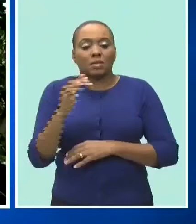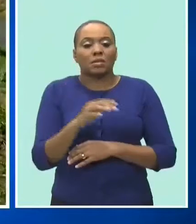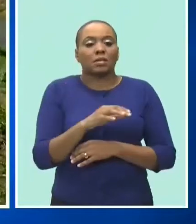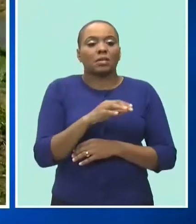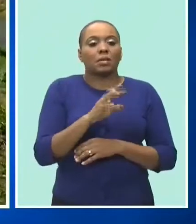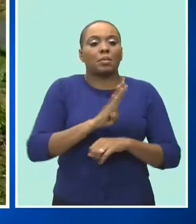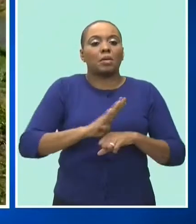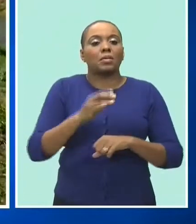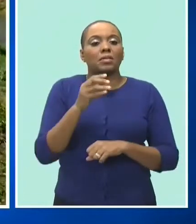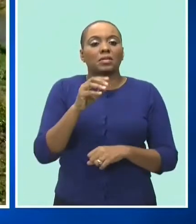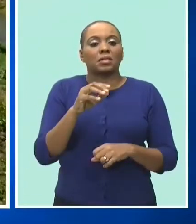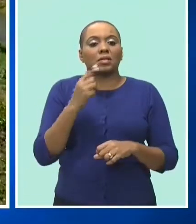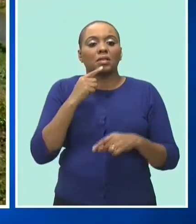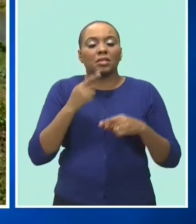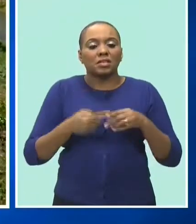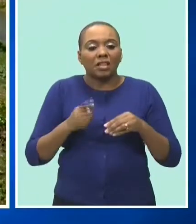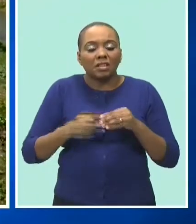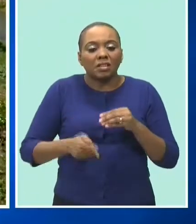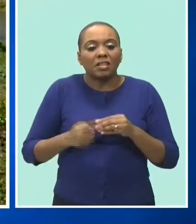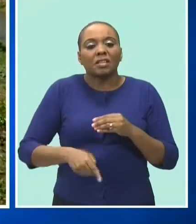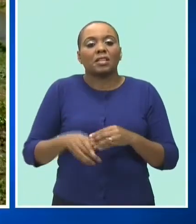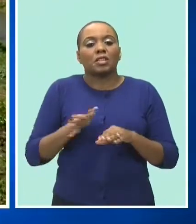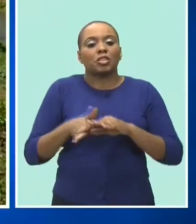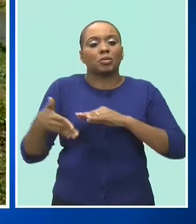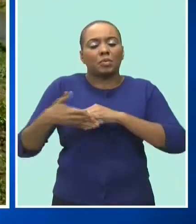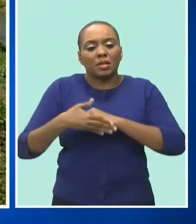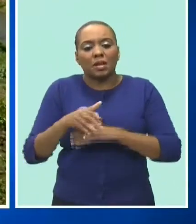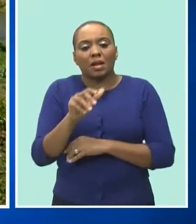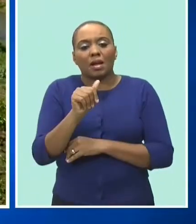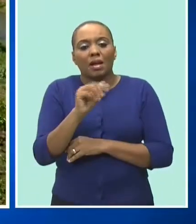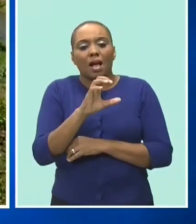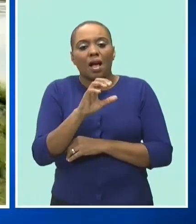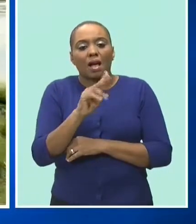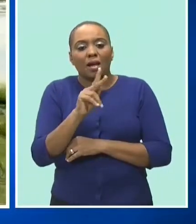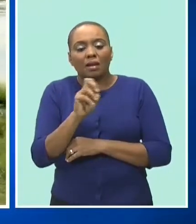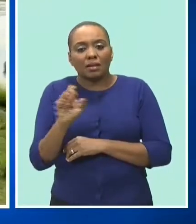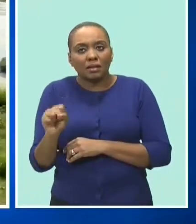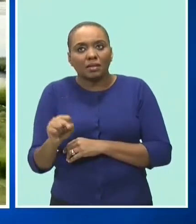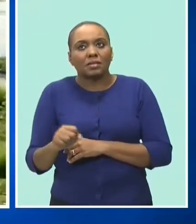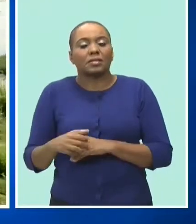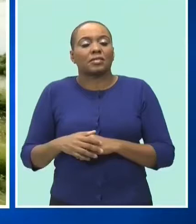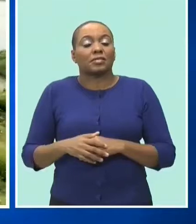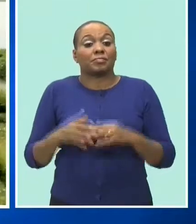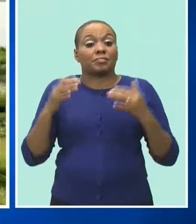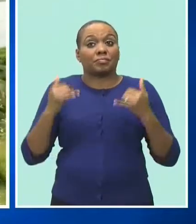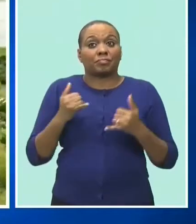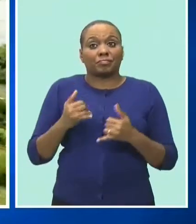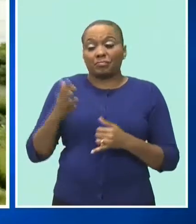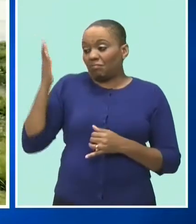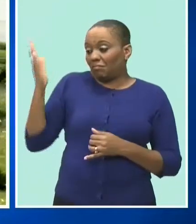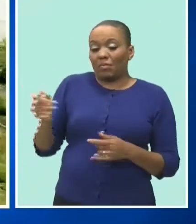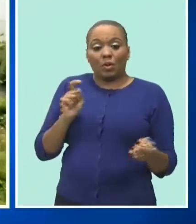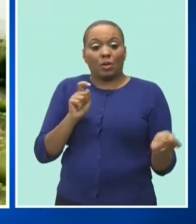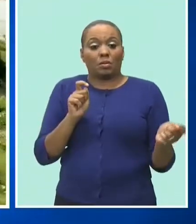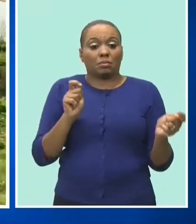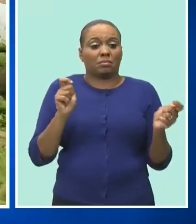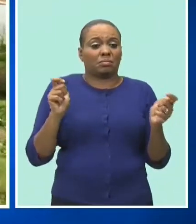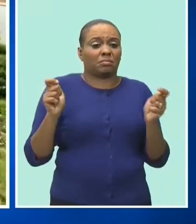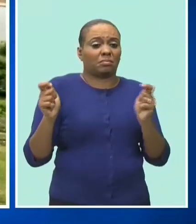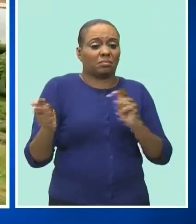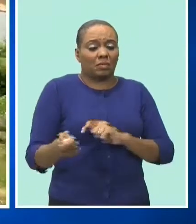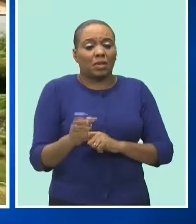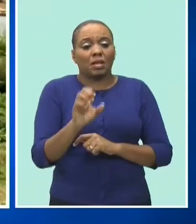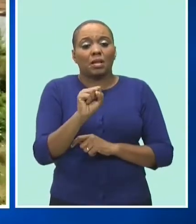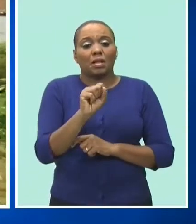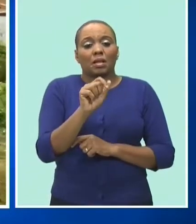Bajan cherry to Jamaican Ackies. Walker's Reserve is currently engaged in the process of transforming an active sand